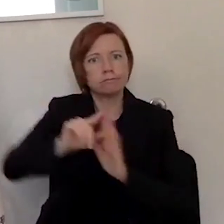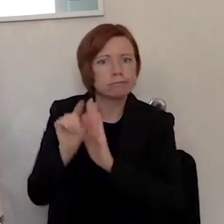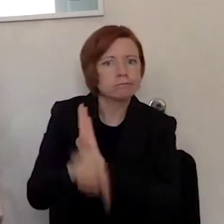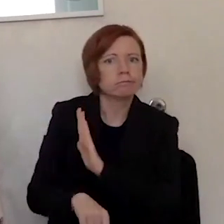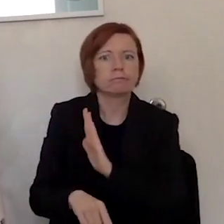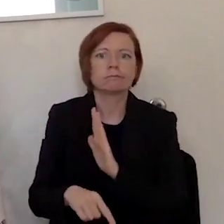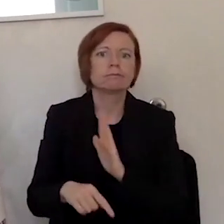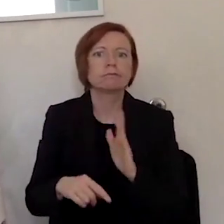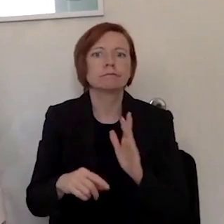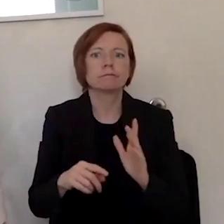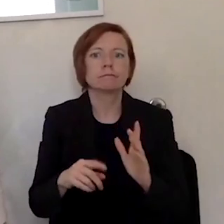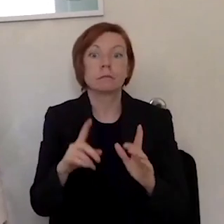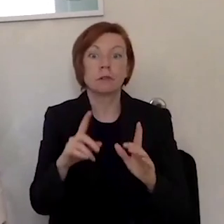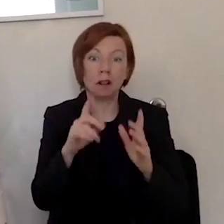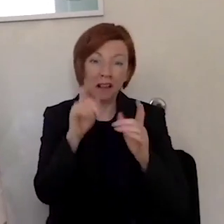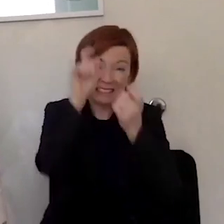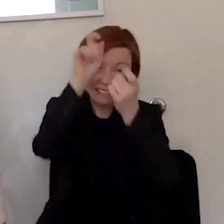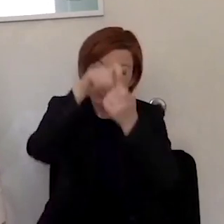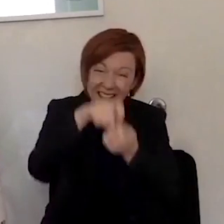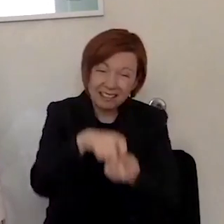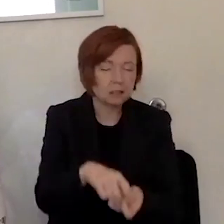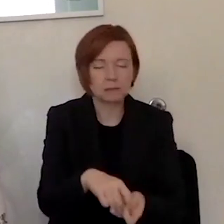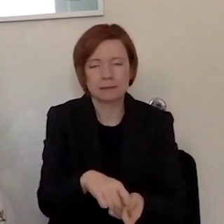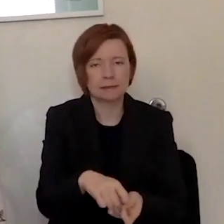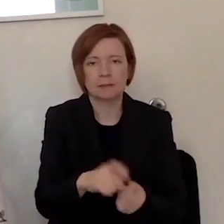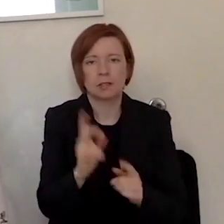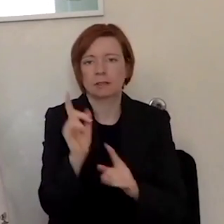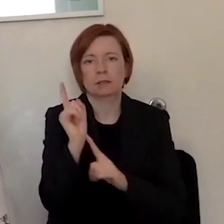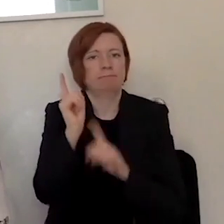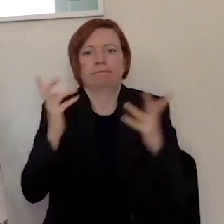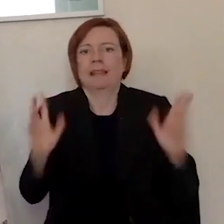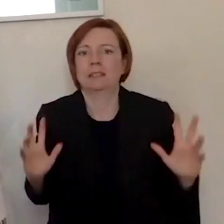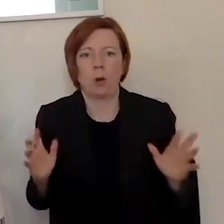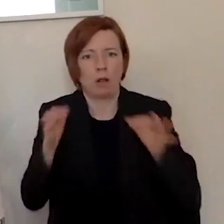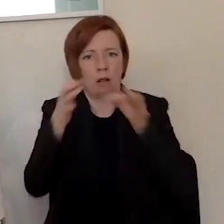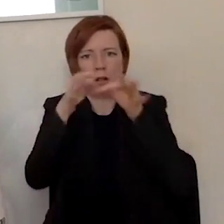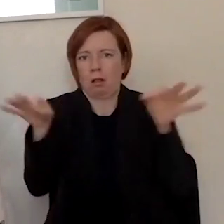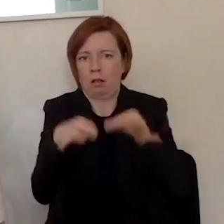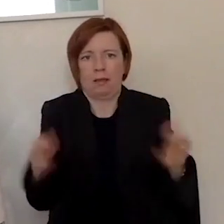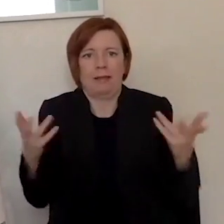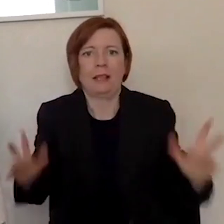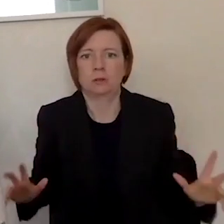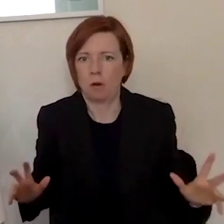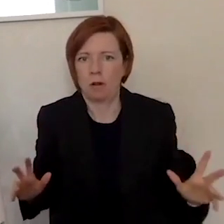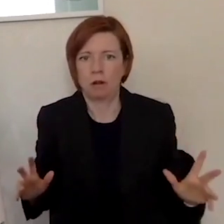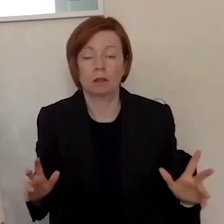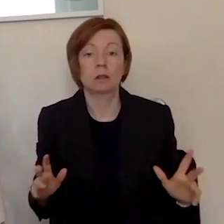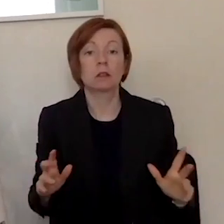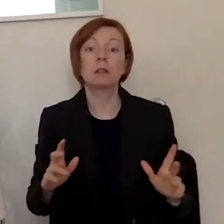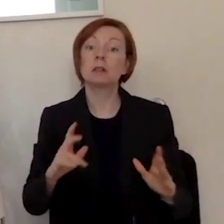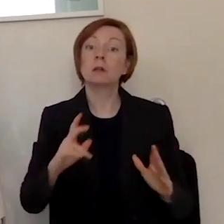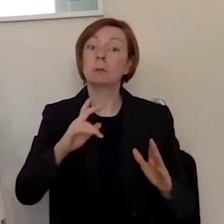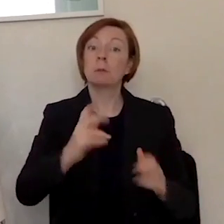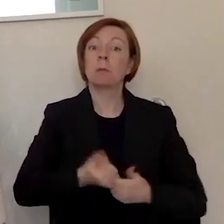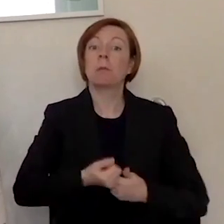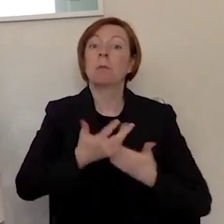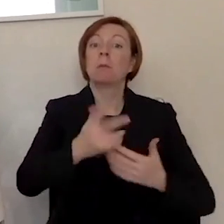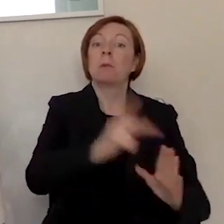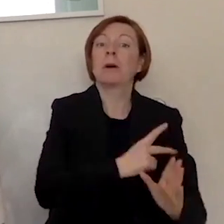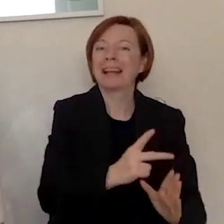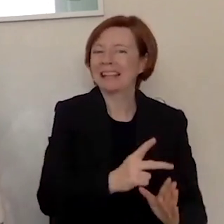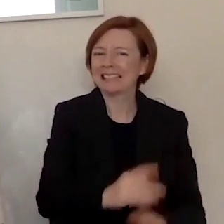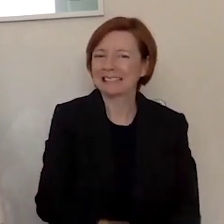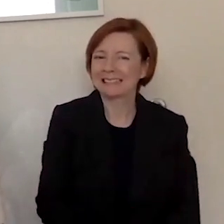it? Instead of getting into all the details of it. This is not a place to be poetic. This